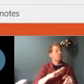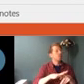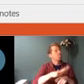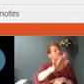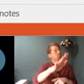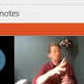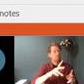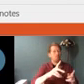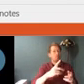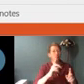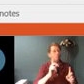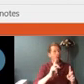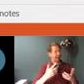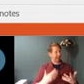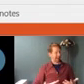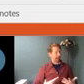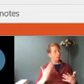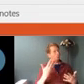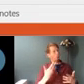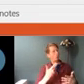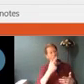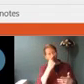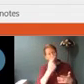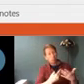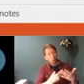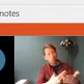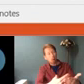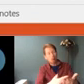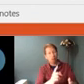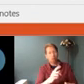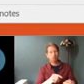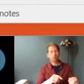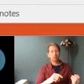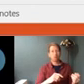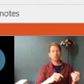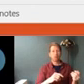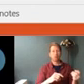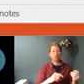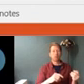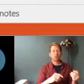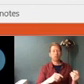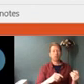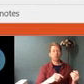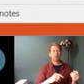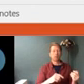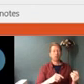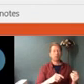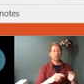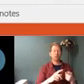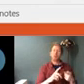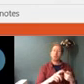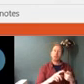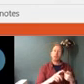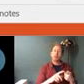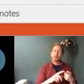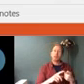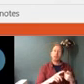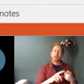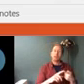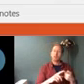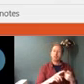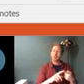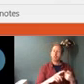actually things that are happening right now. So how even these new technologies evolving further. So one of these, what can we do